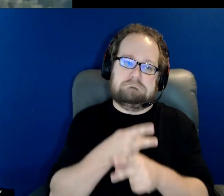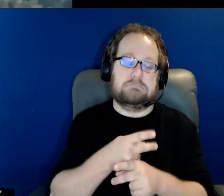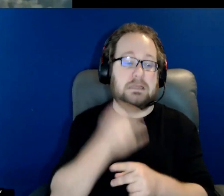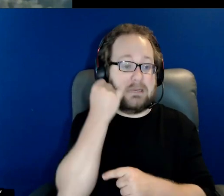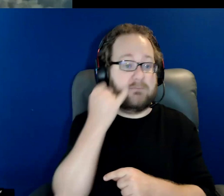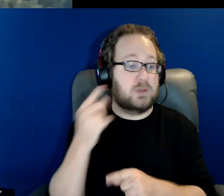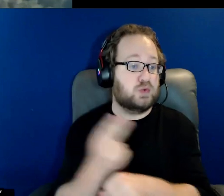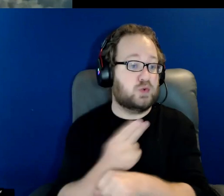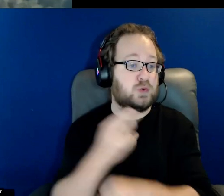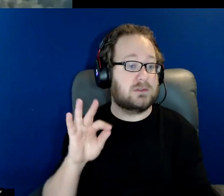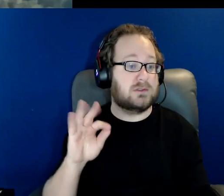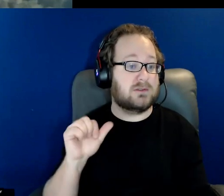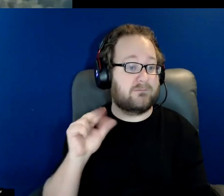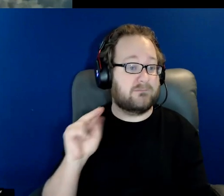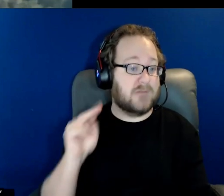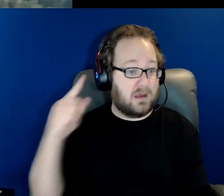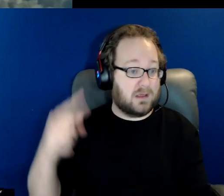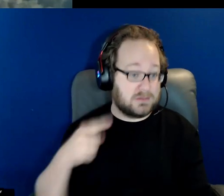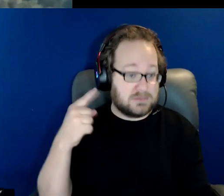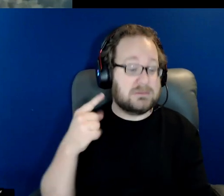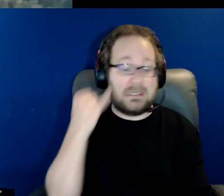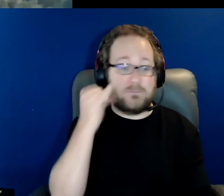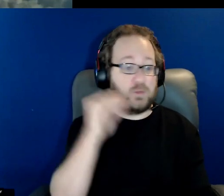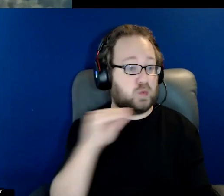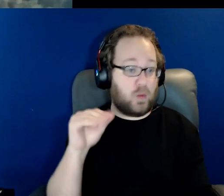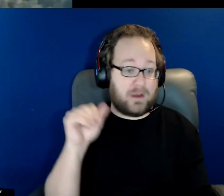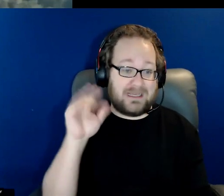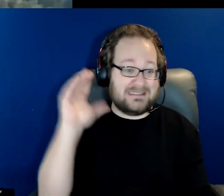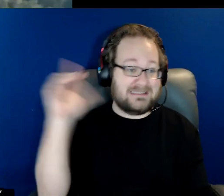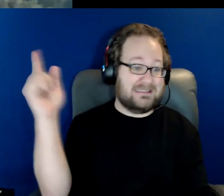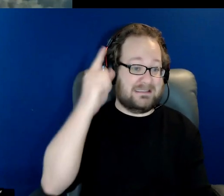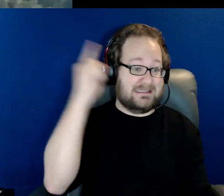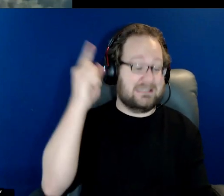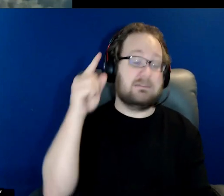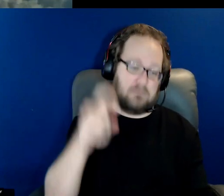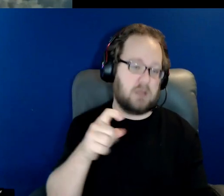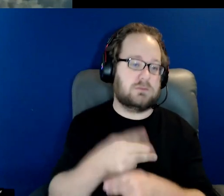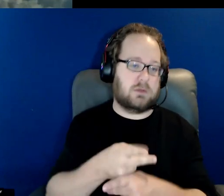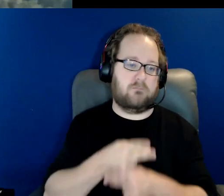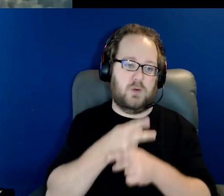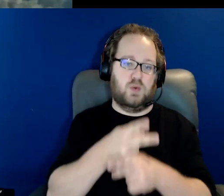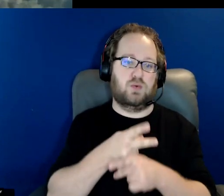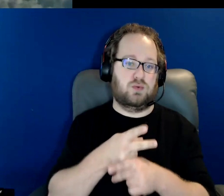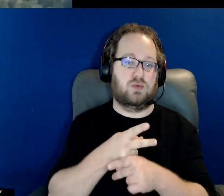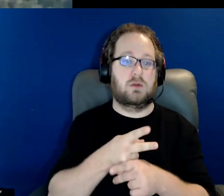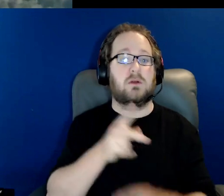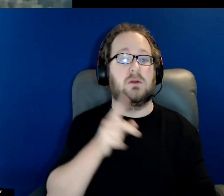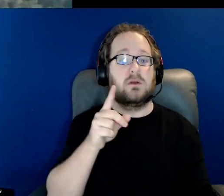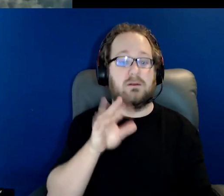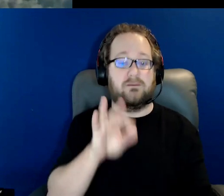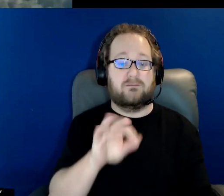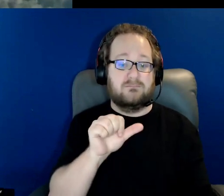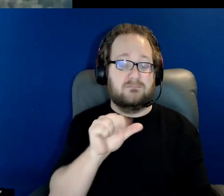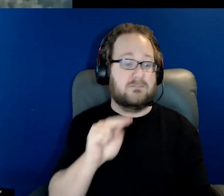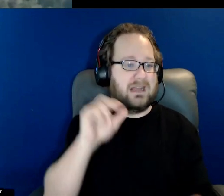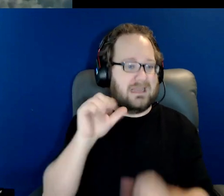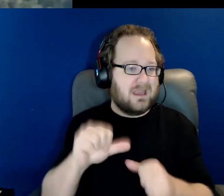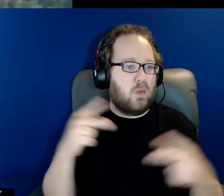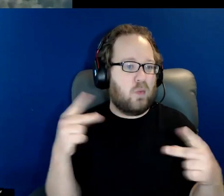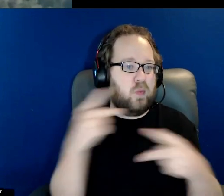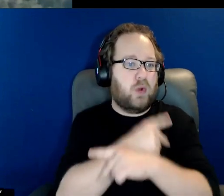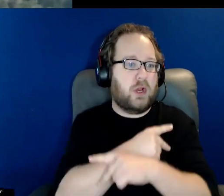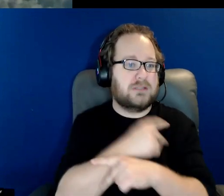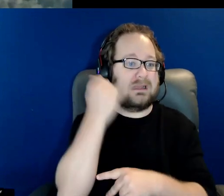fans. If they don't have air conditioning, they need to be really careful of that. Fans can actually exacerbate the heat in